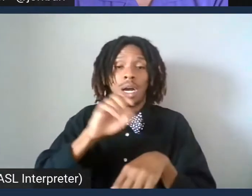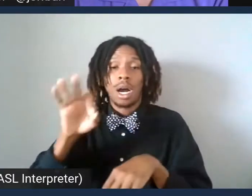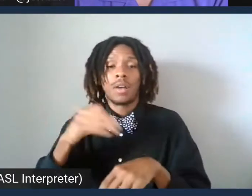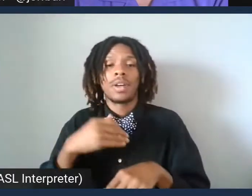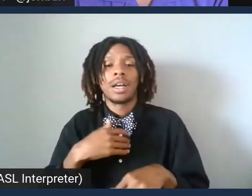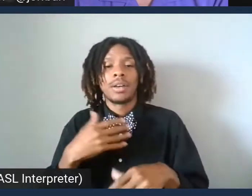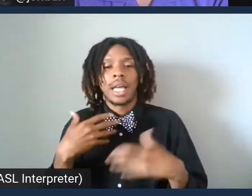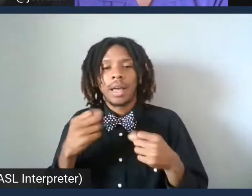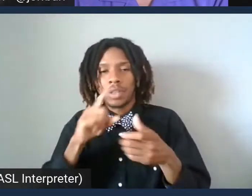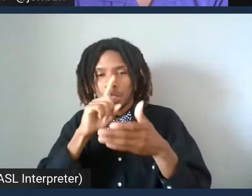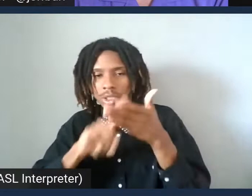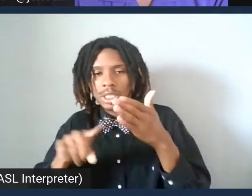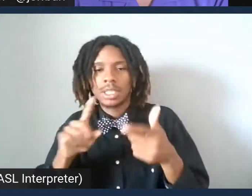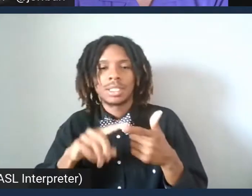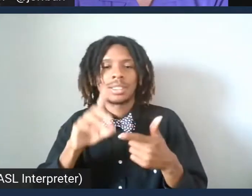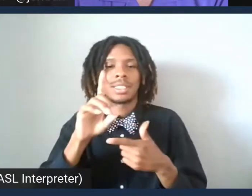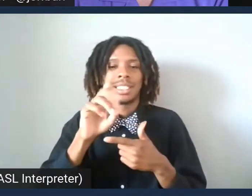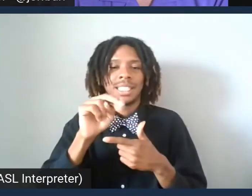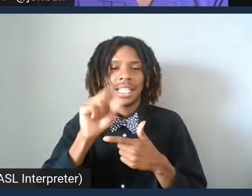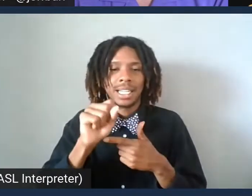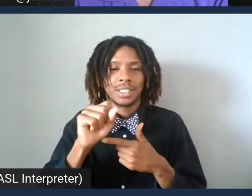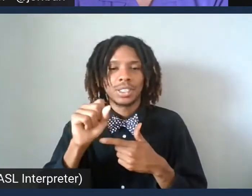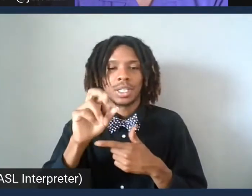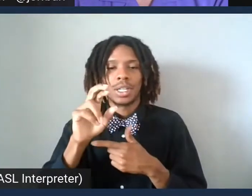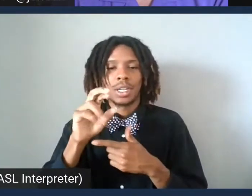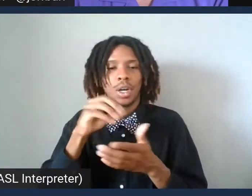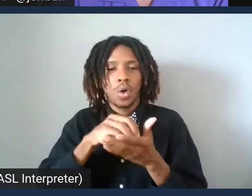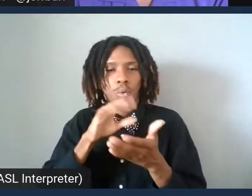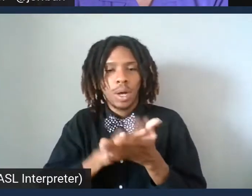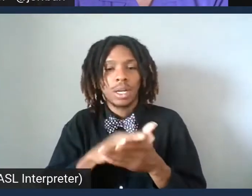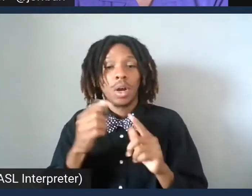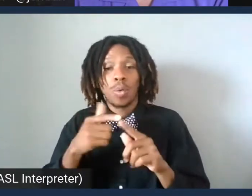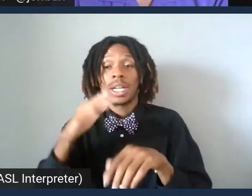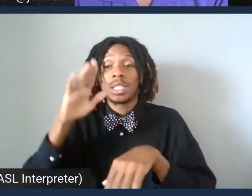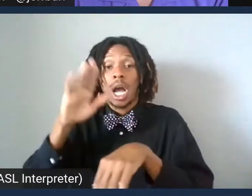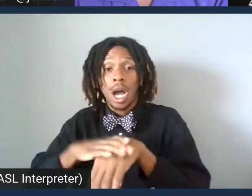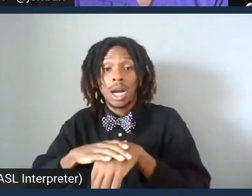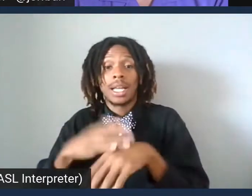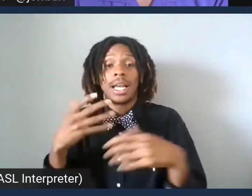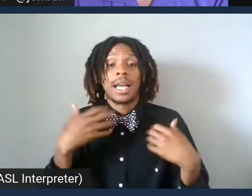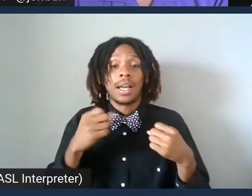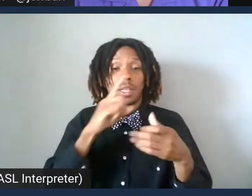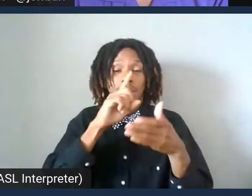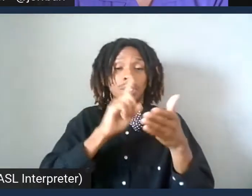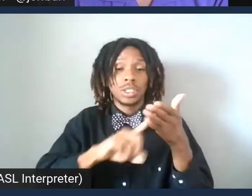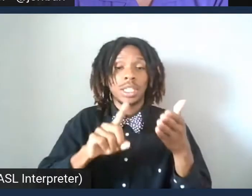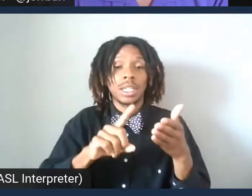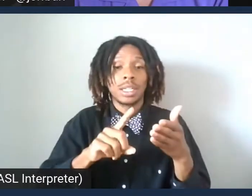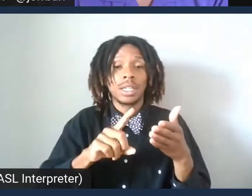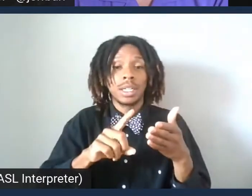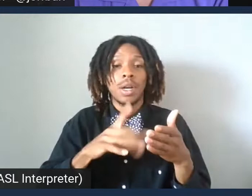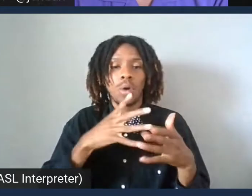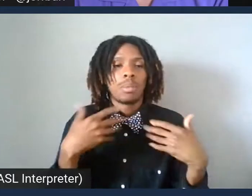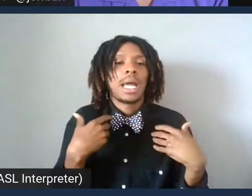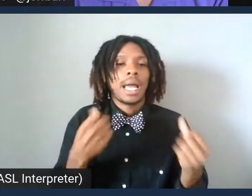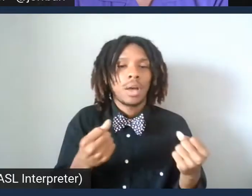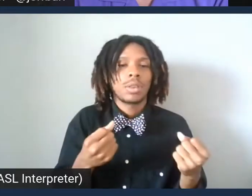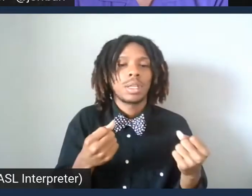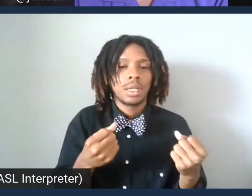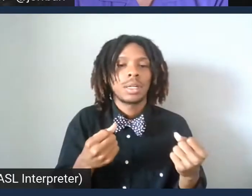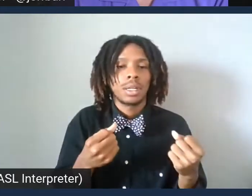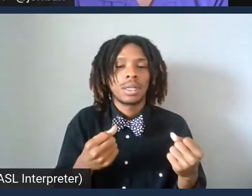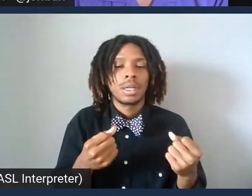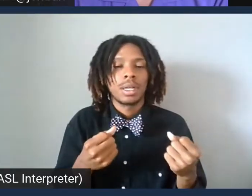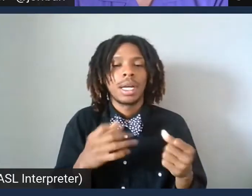tie to DNS records. When a routing control is on, the health check will be on, the health check will be healthy, and then it will still